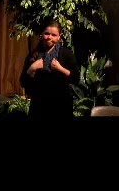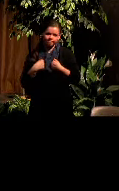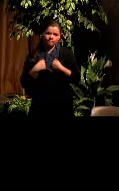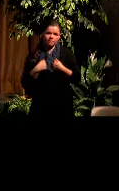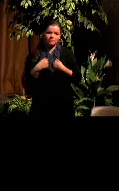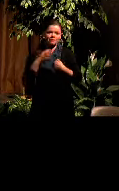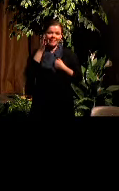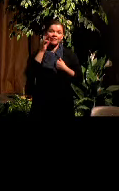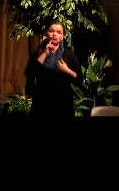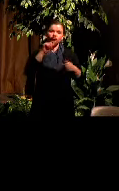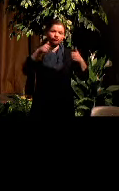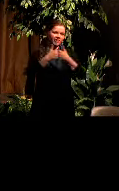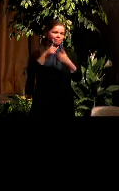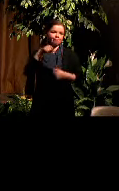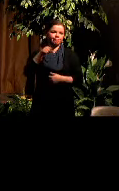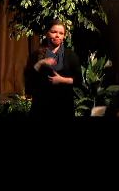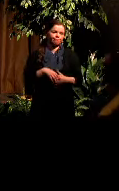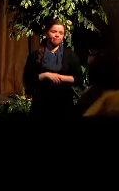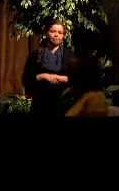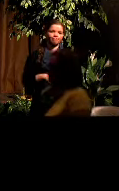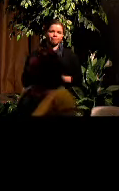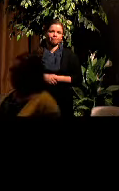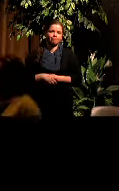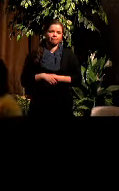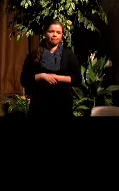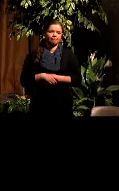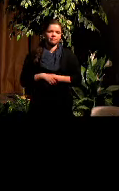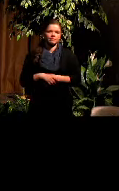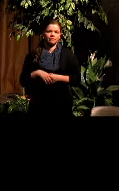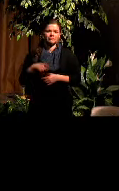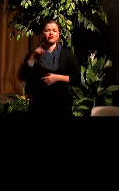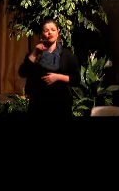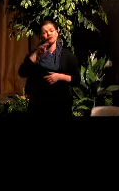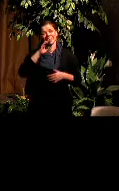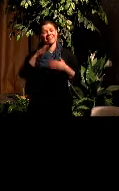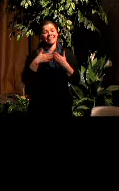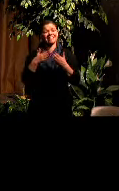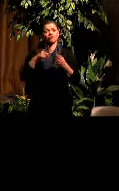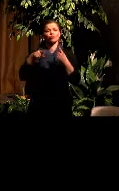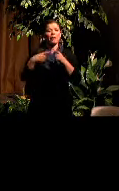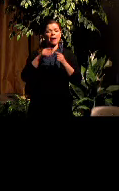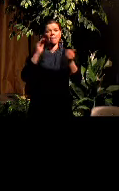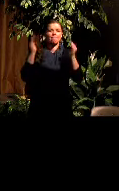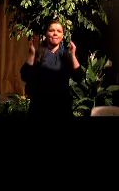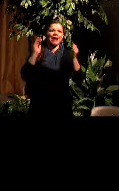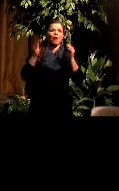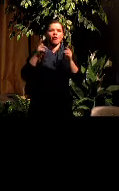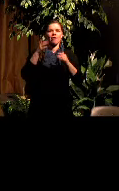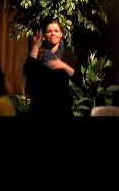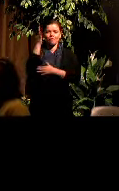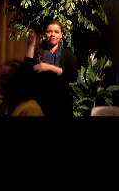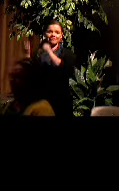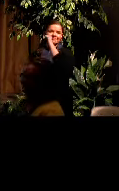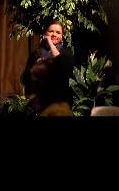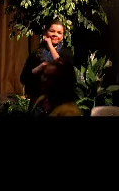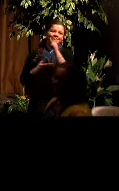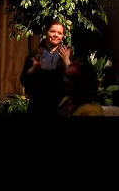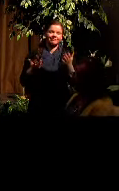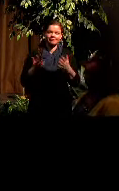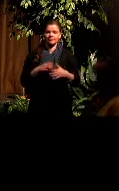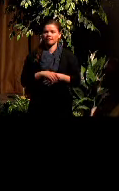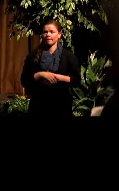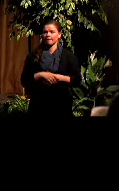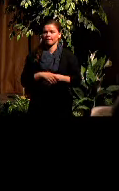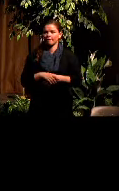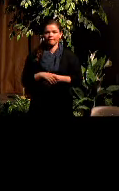when we compare it to things like deforestation in the tropics. Yeah. When we intervene to